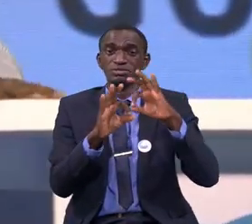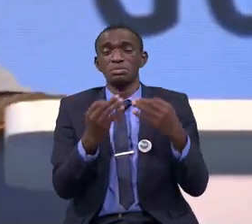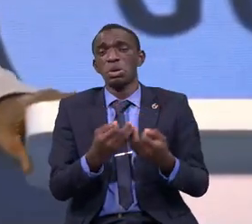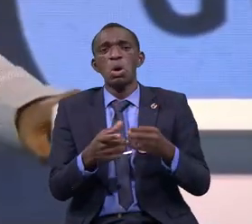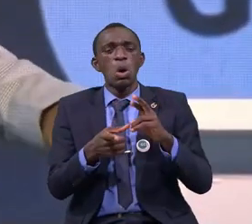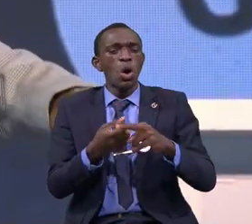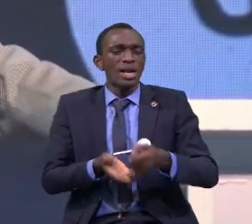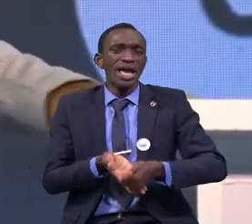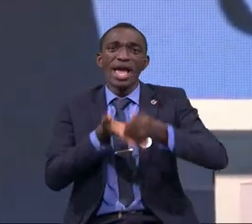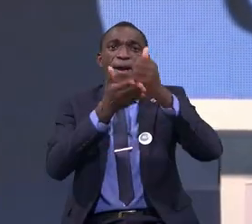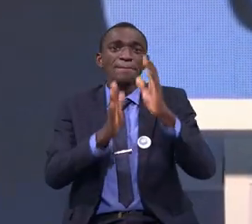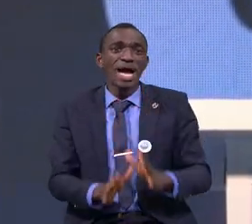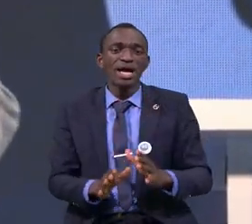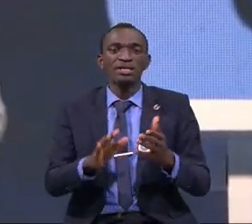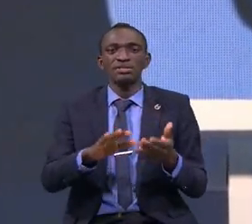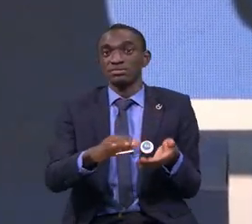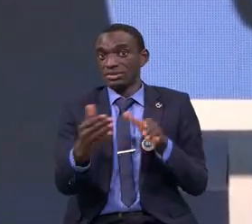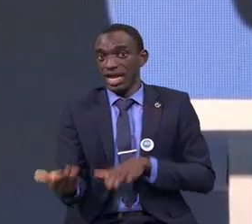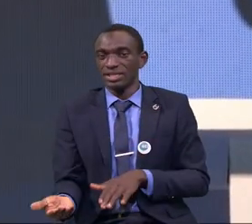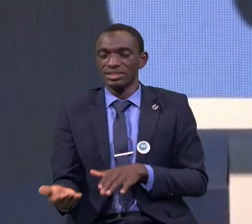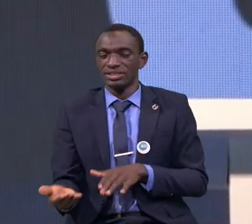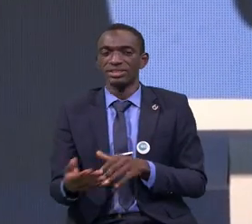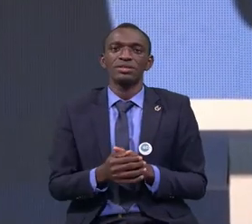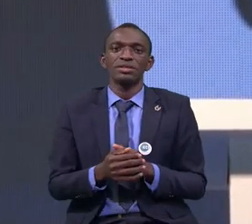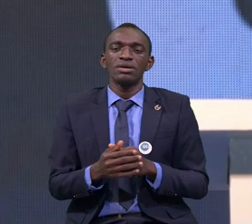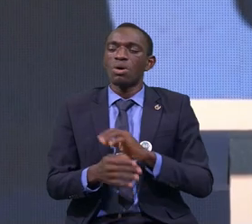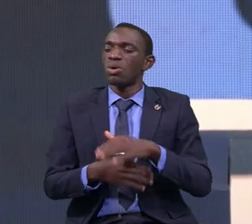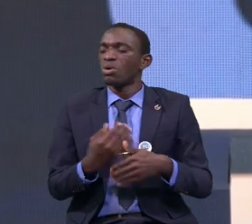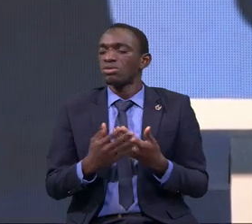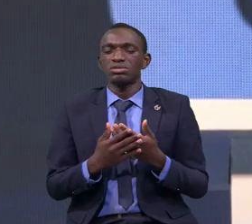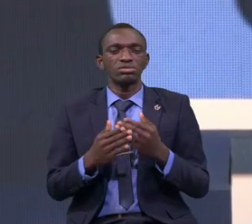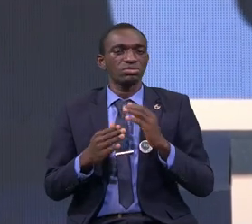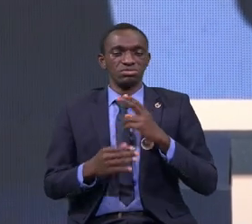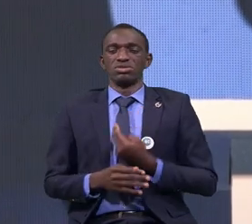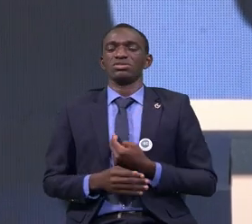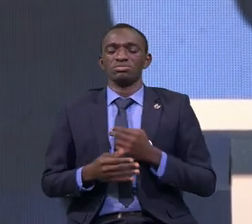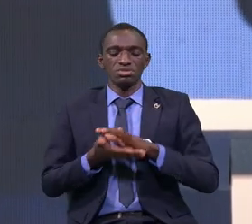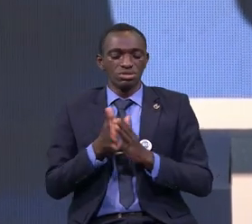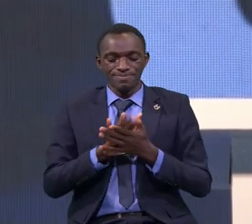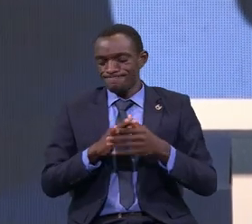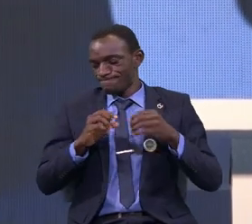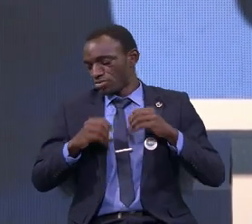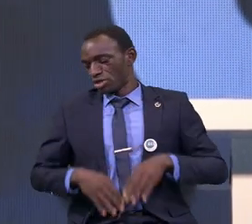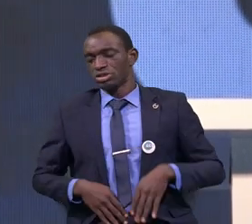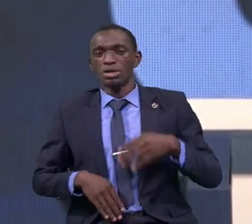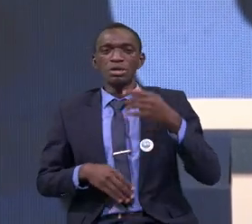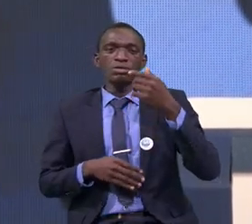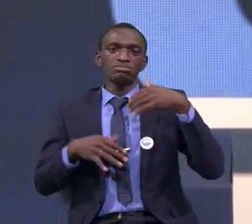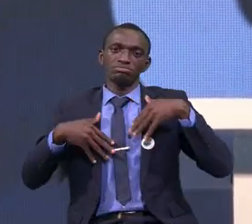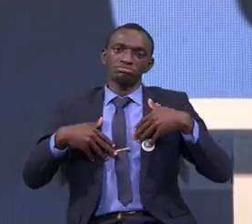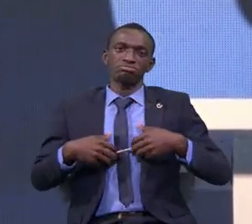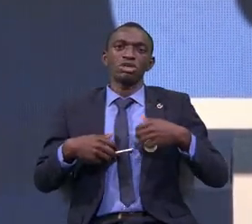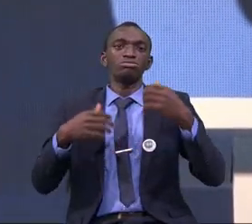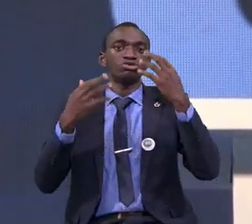helper died. We're dejected because of Uzziah that